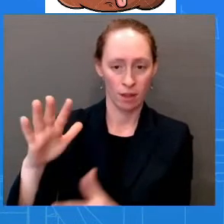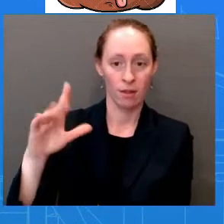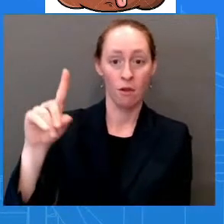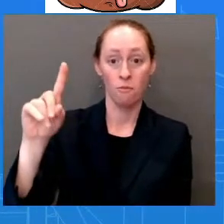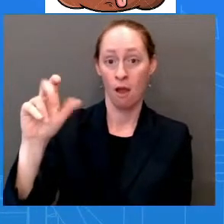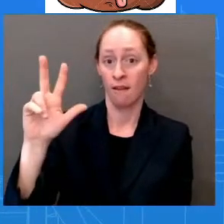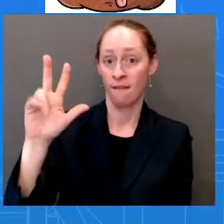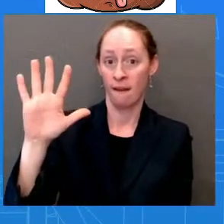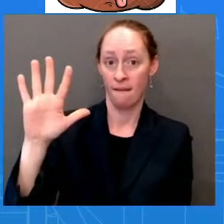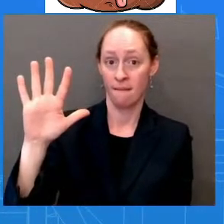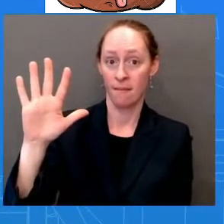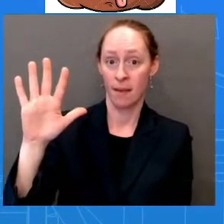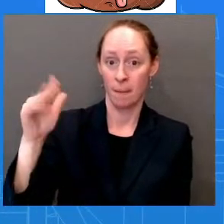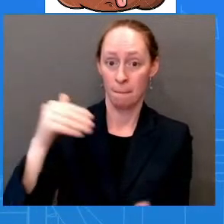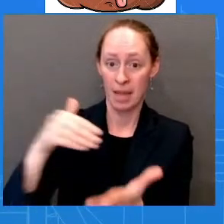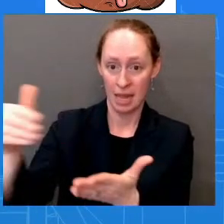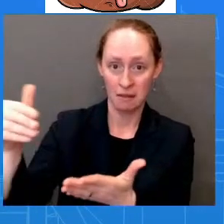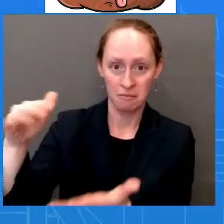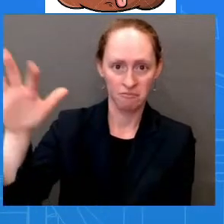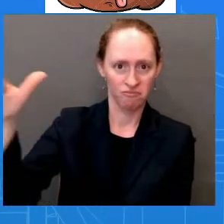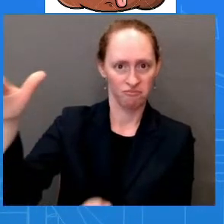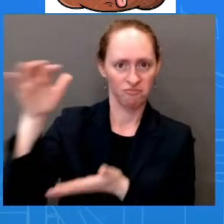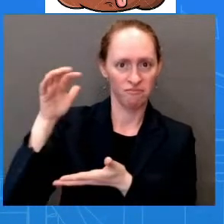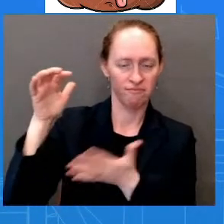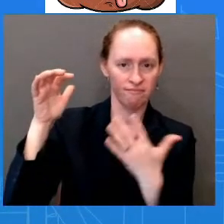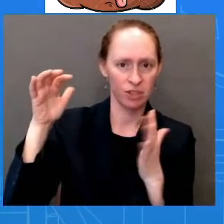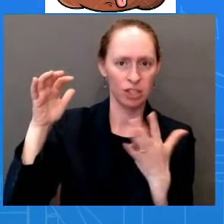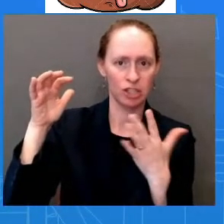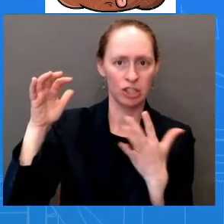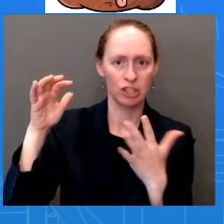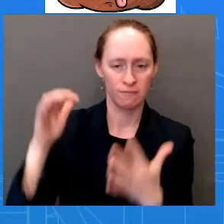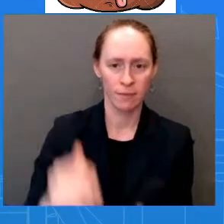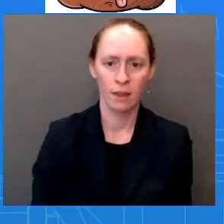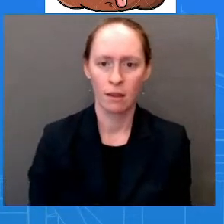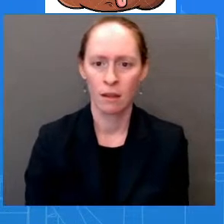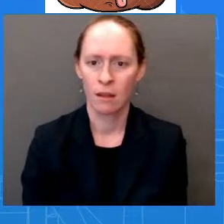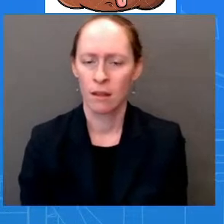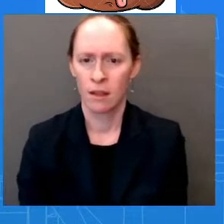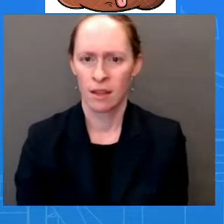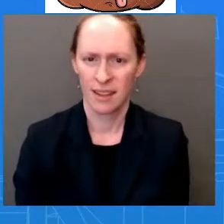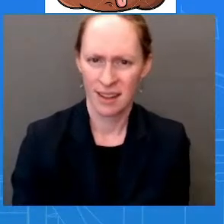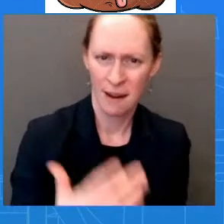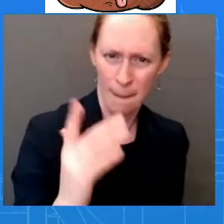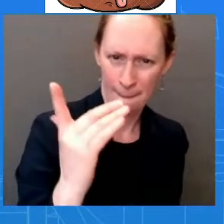for. Is your expectation that you'll ever hit that 171?